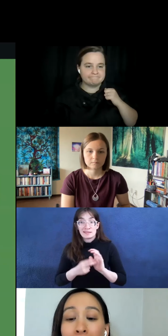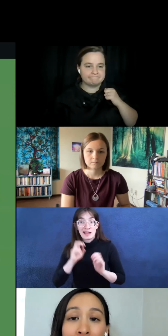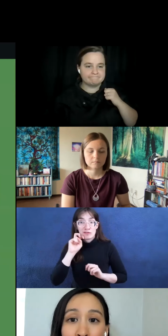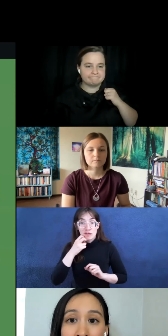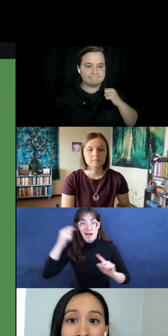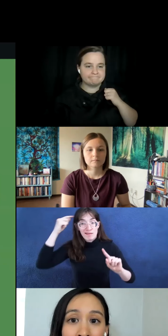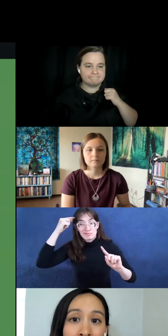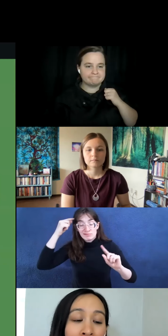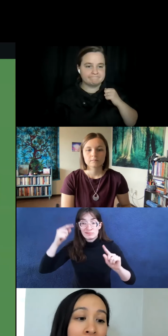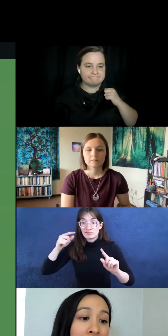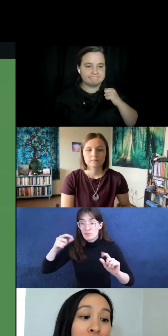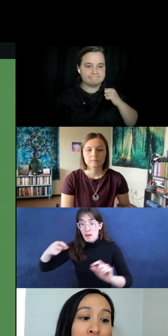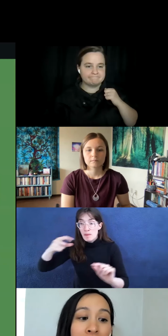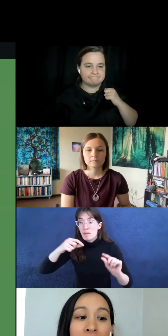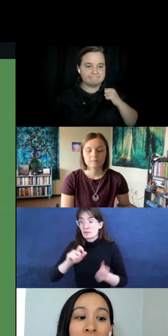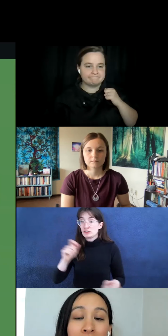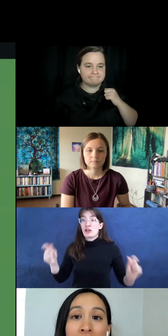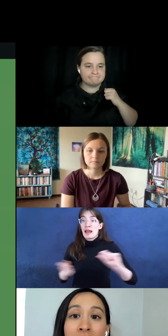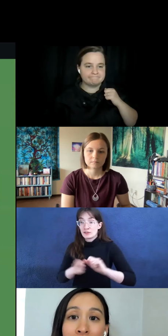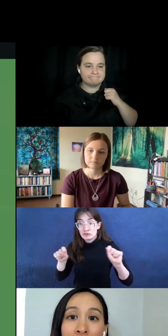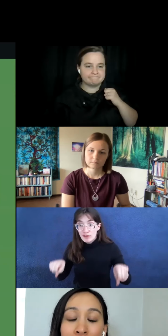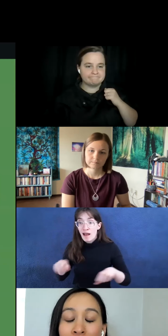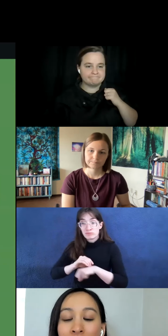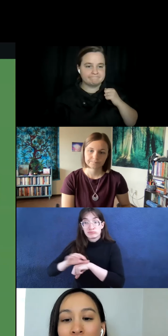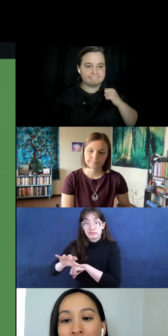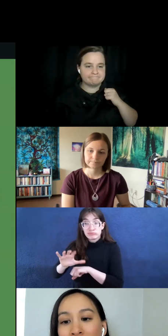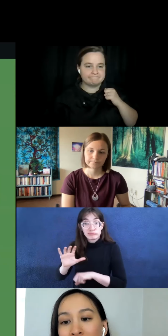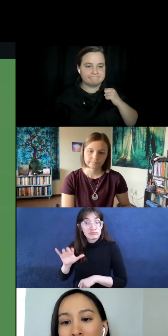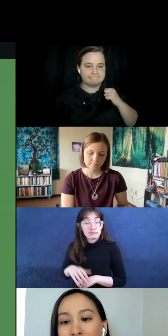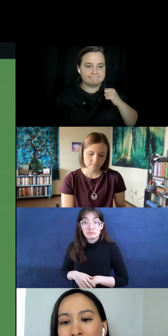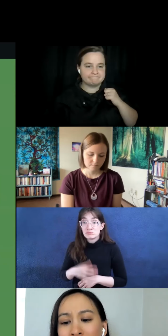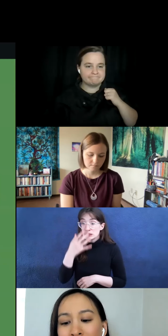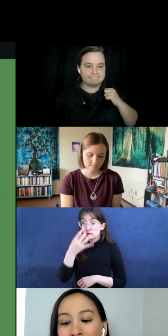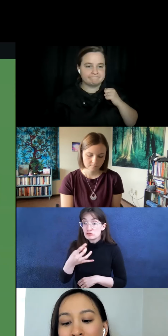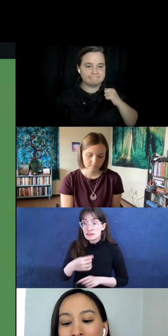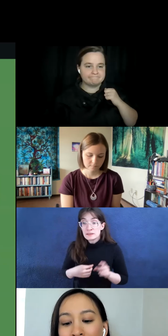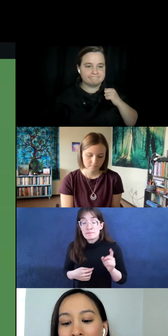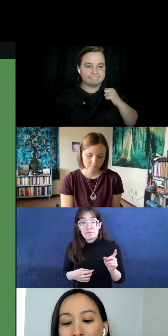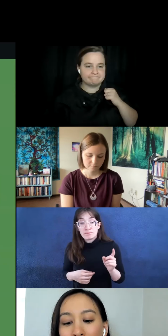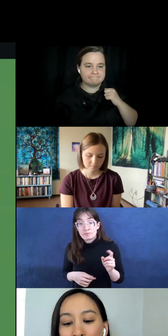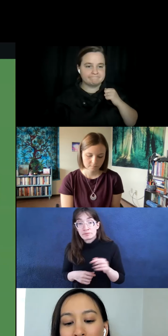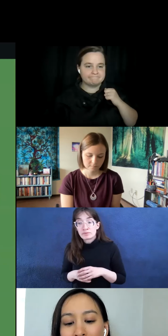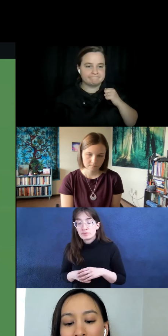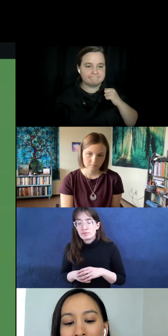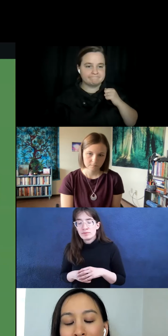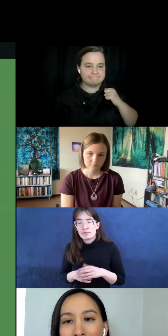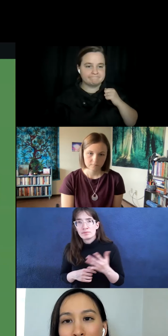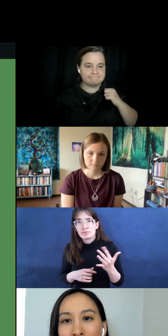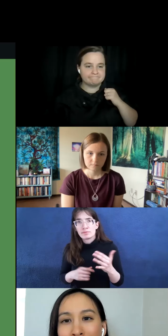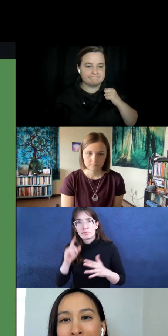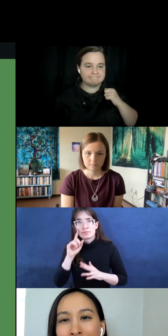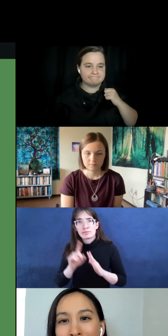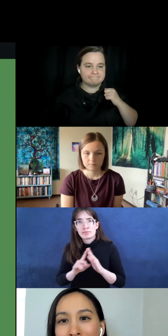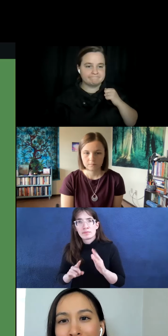our pathways. And interestingly enough, I can't remember what kind